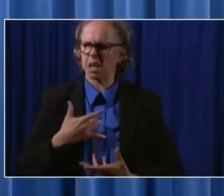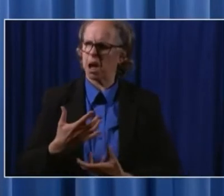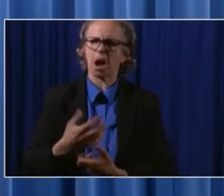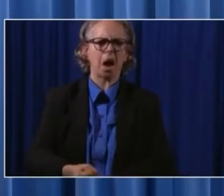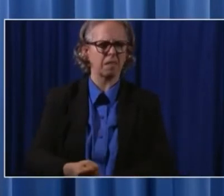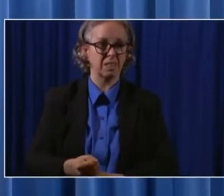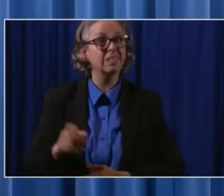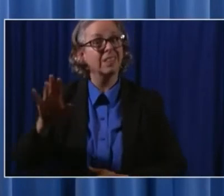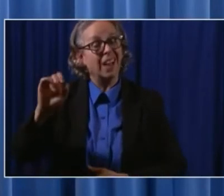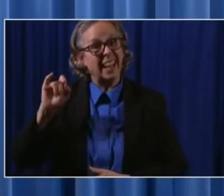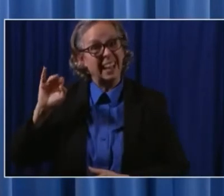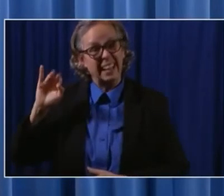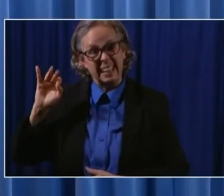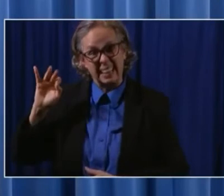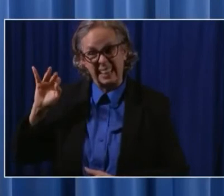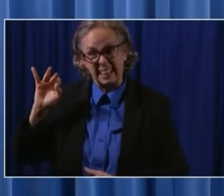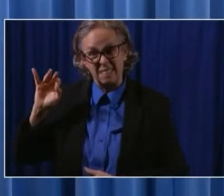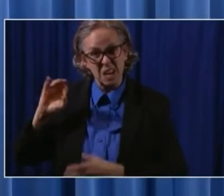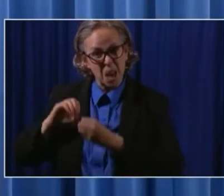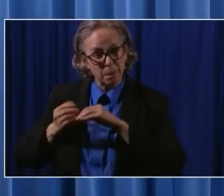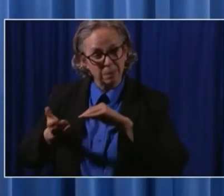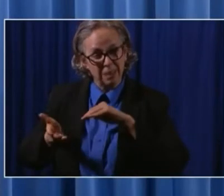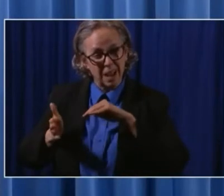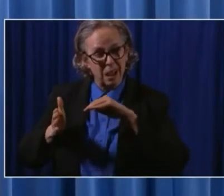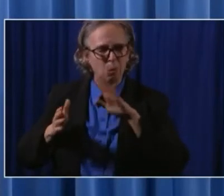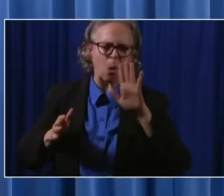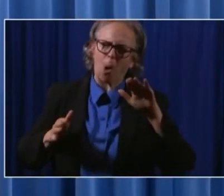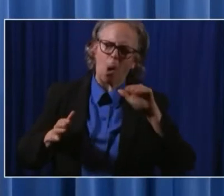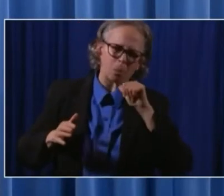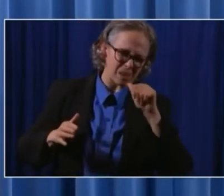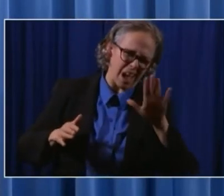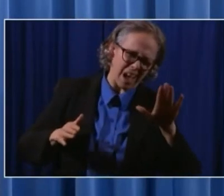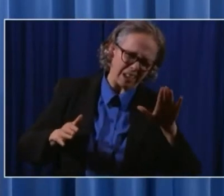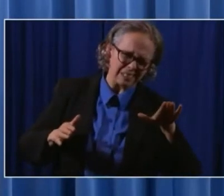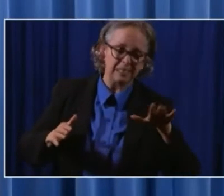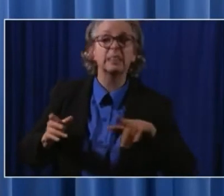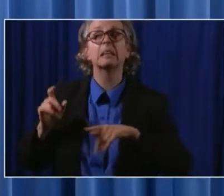hope we never do, but if we reach that point, that hospitals are ready to move.